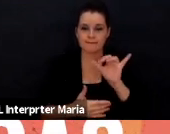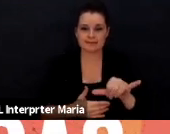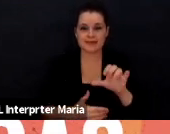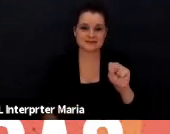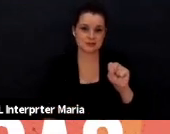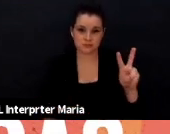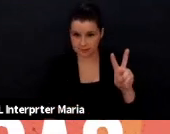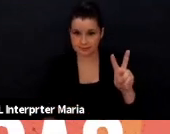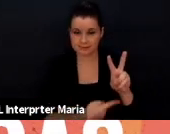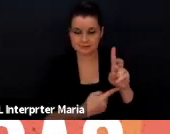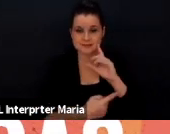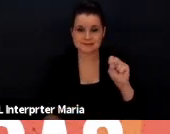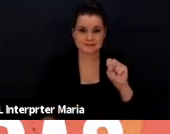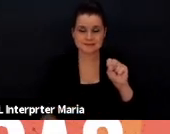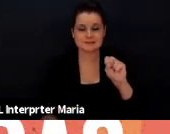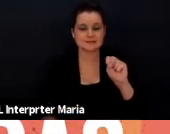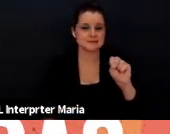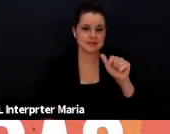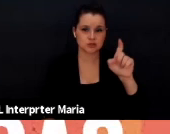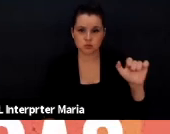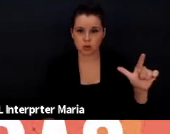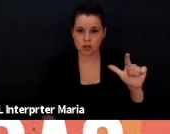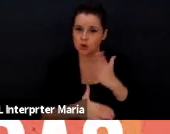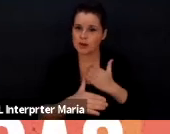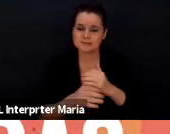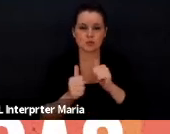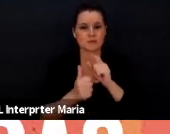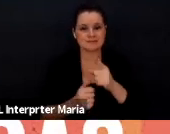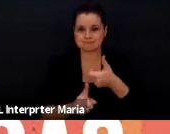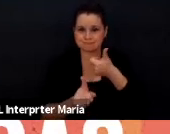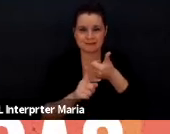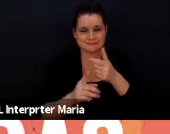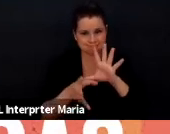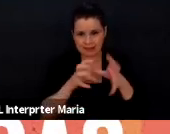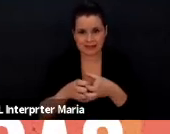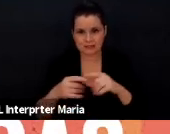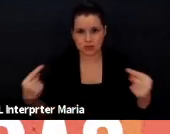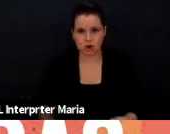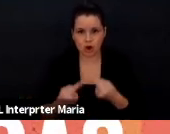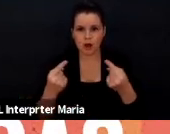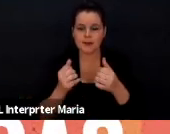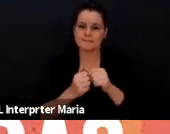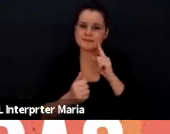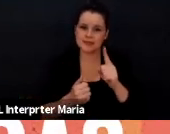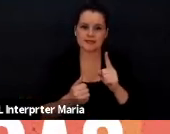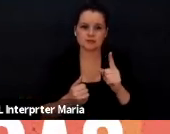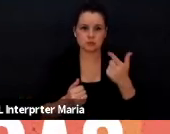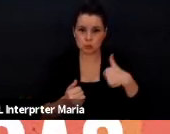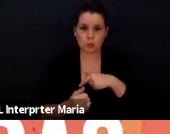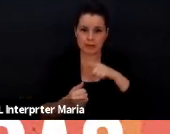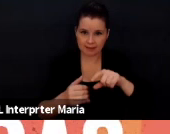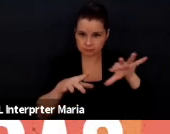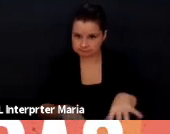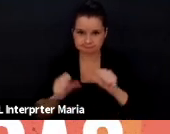sexual violence and sexual harassment is a collective harm that calls on us to take collective